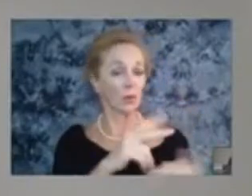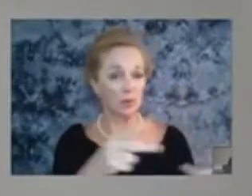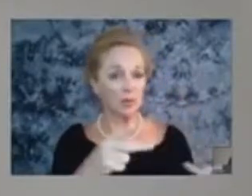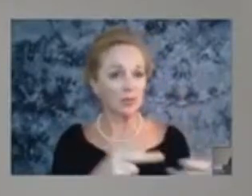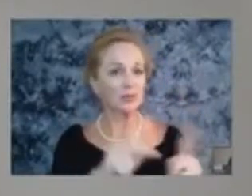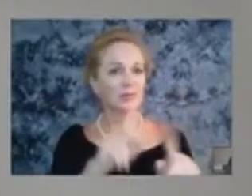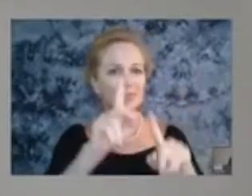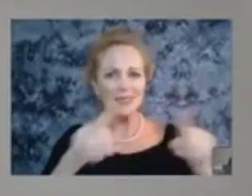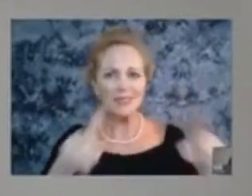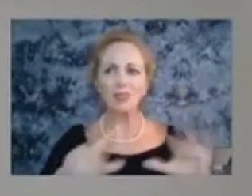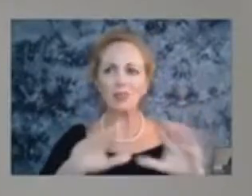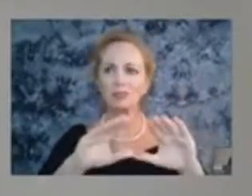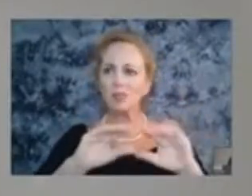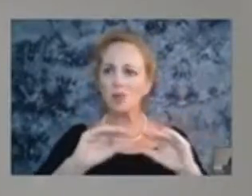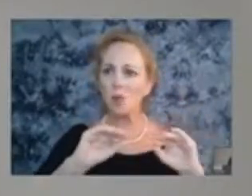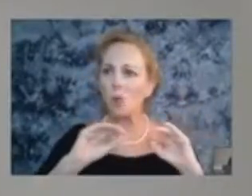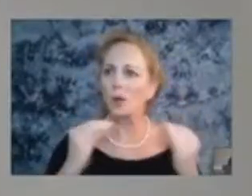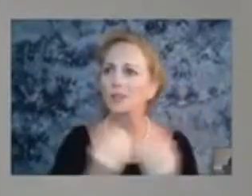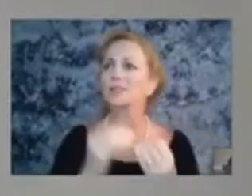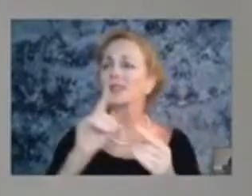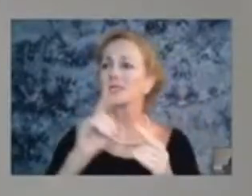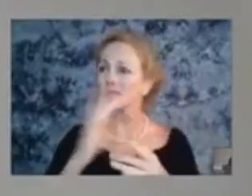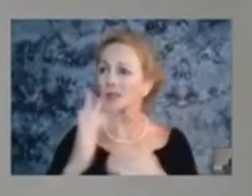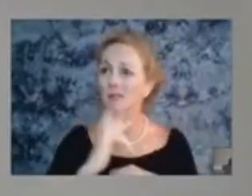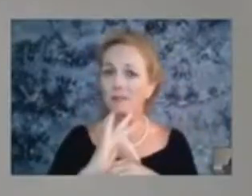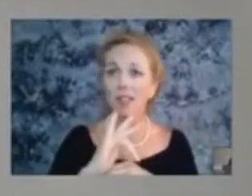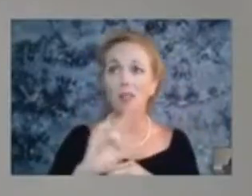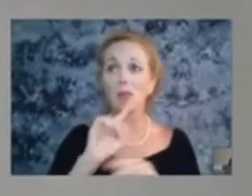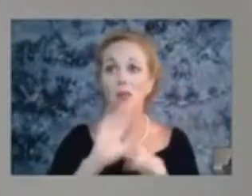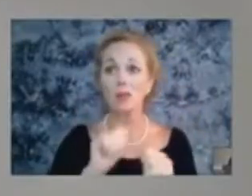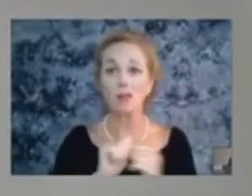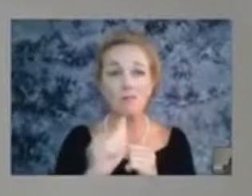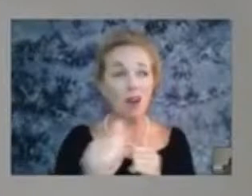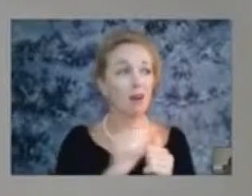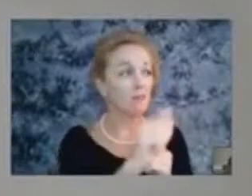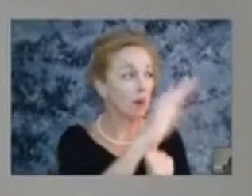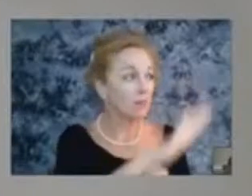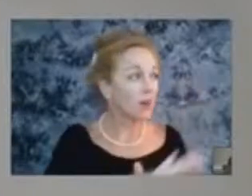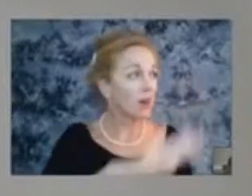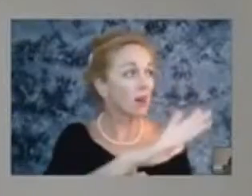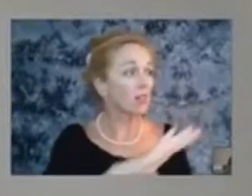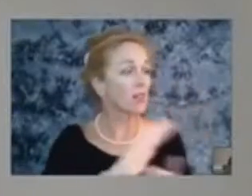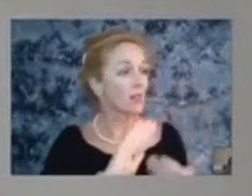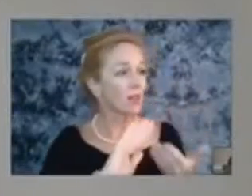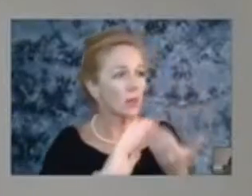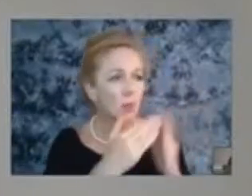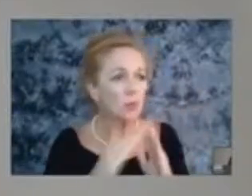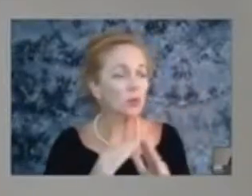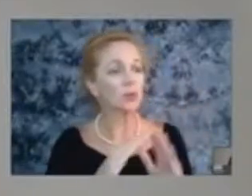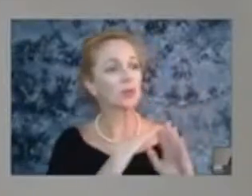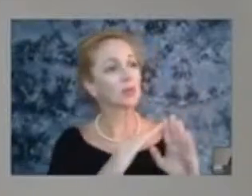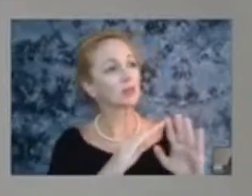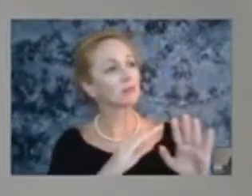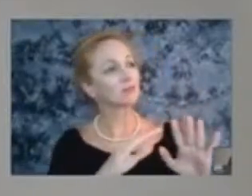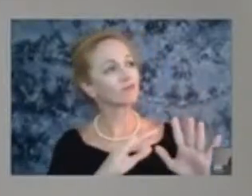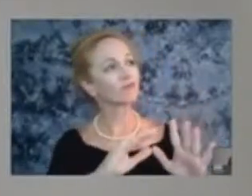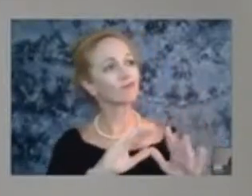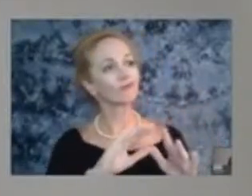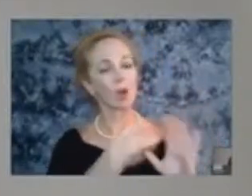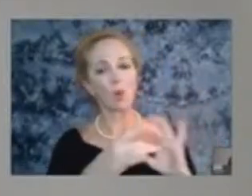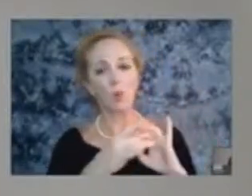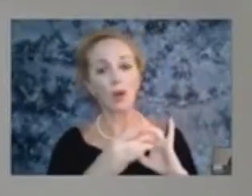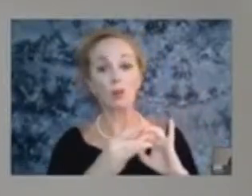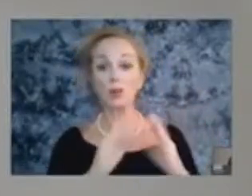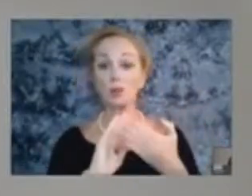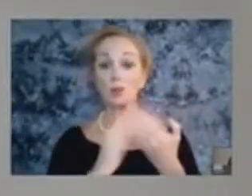district that are now available, as well as across all of our towns and municipalities that are working with our Community and Family Engagement